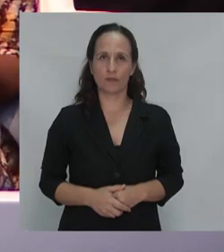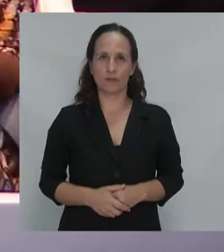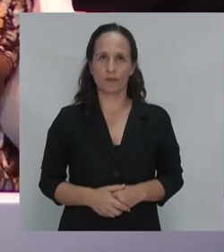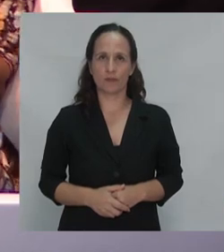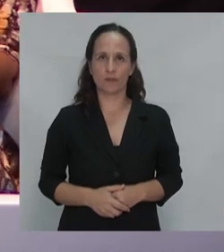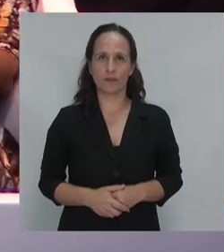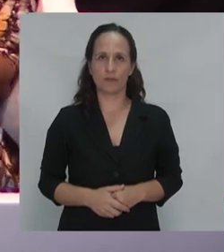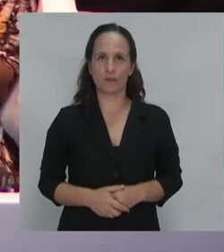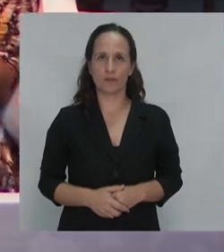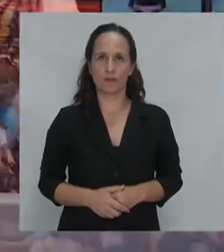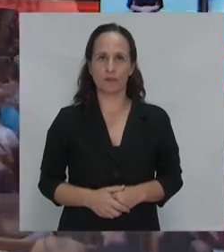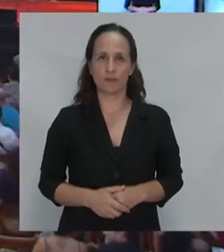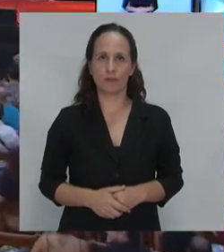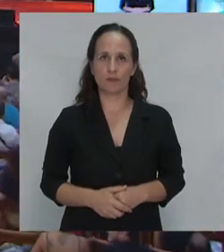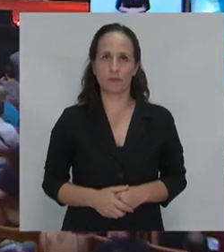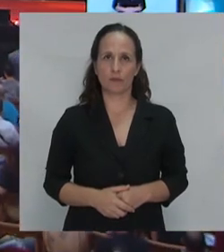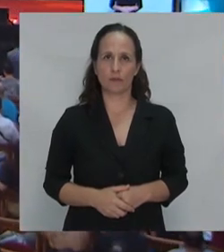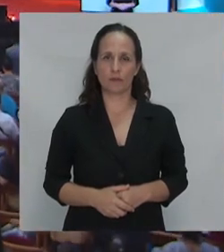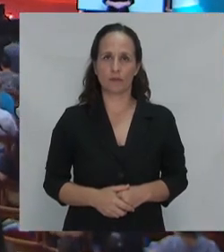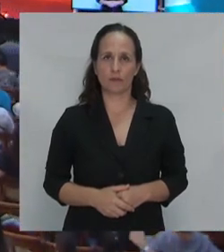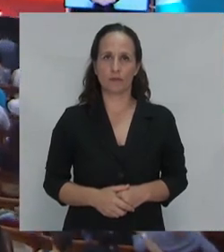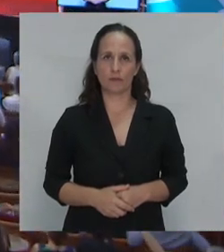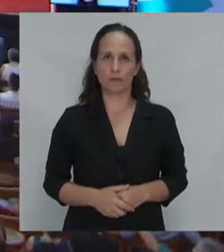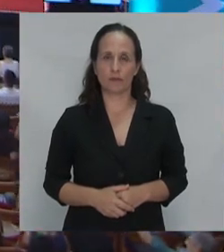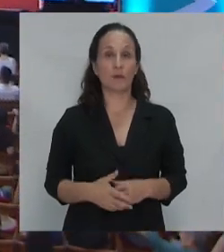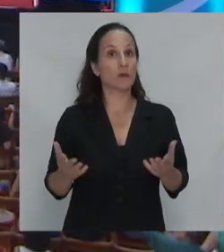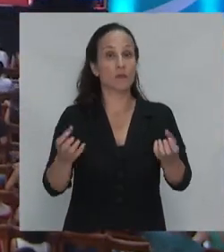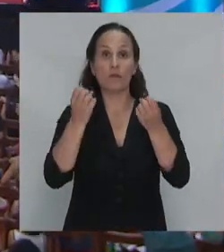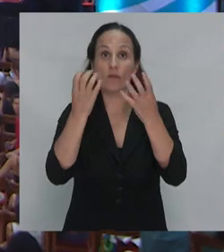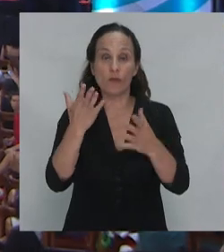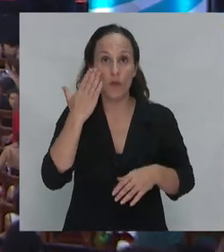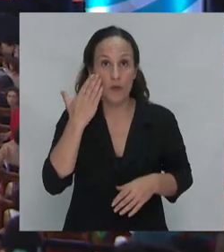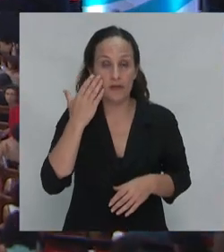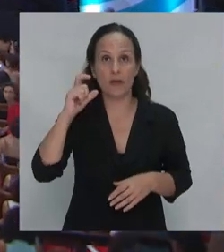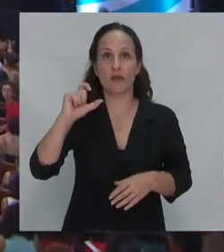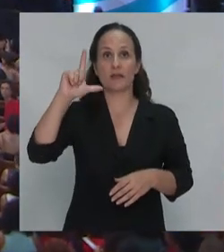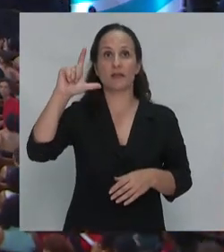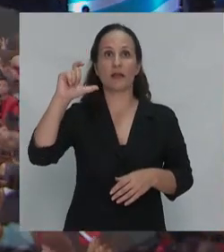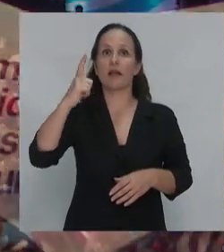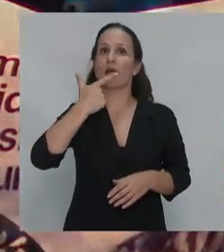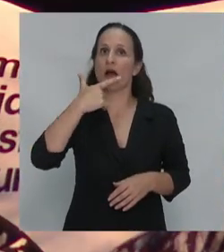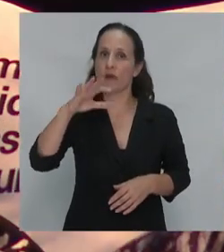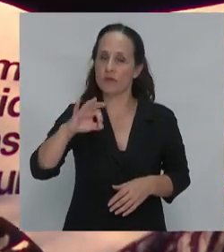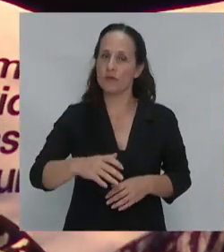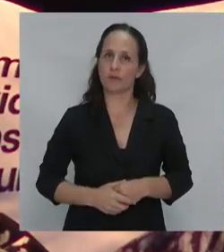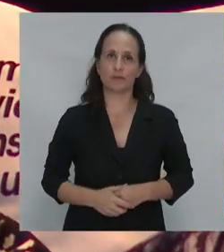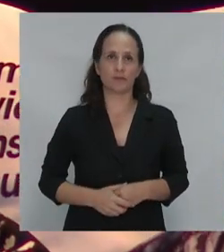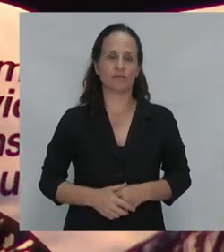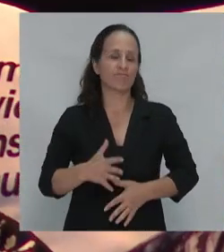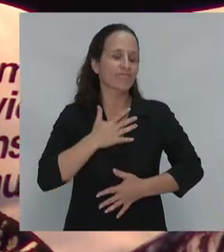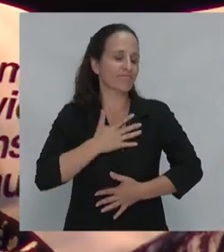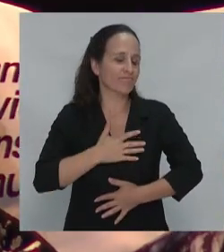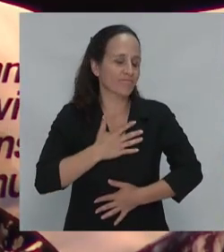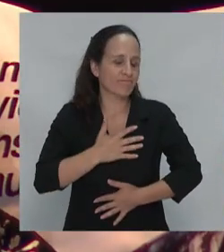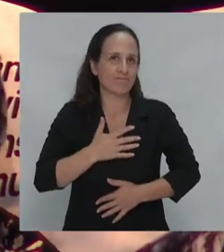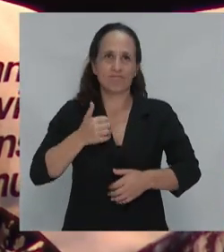So, buenas tardes, Claxo. It's a pleasure to be here.